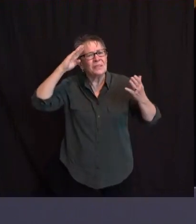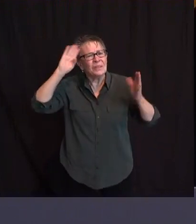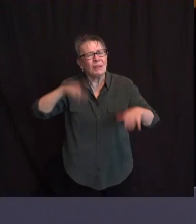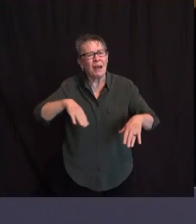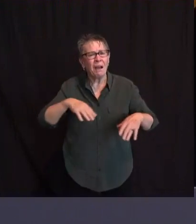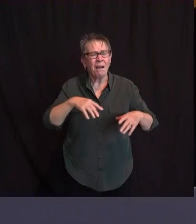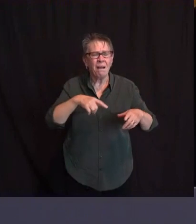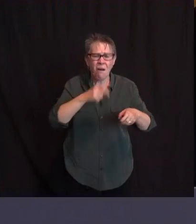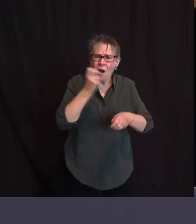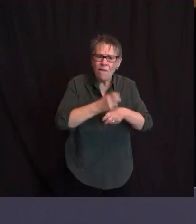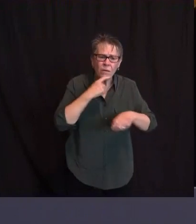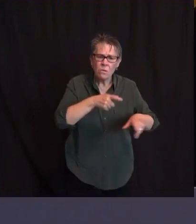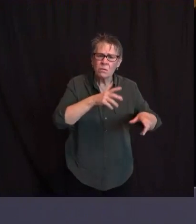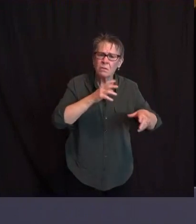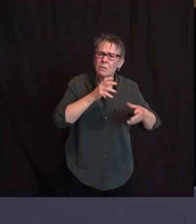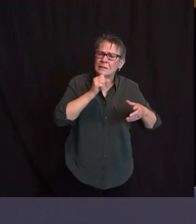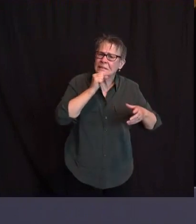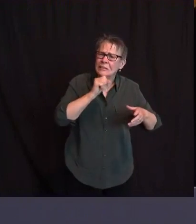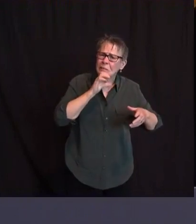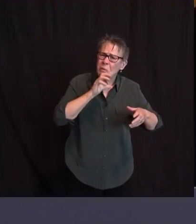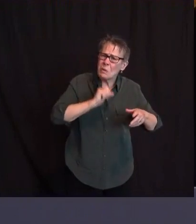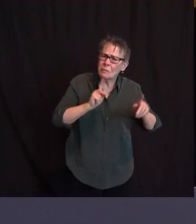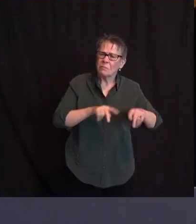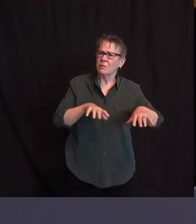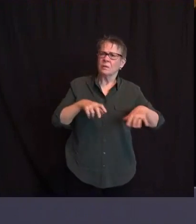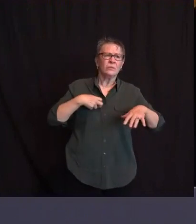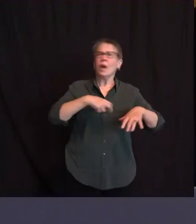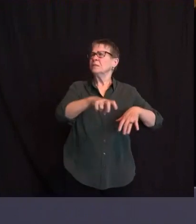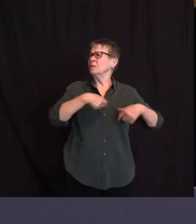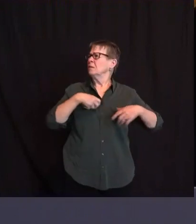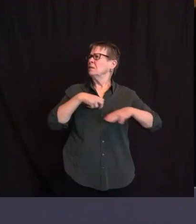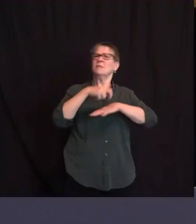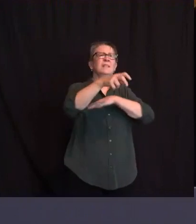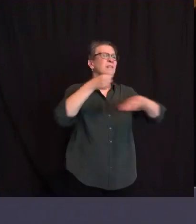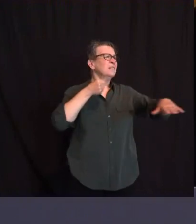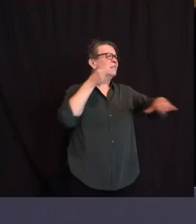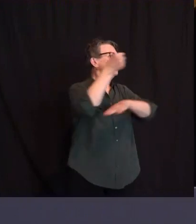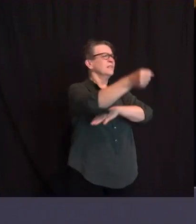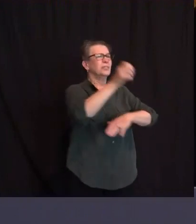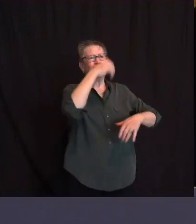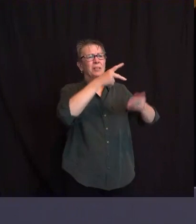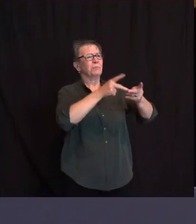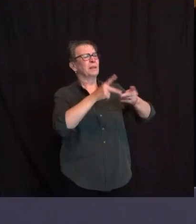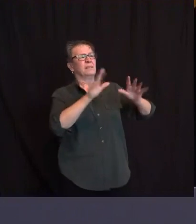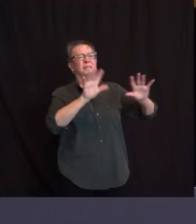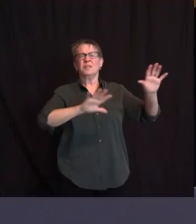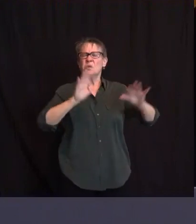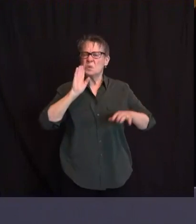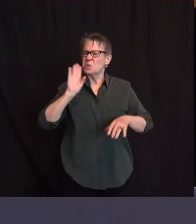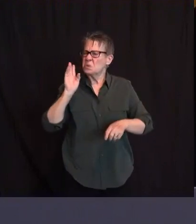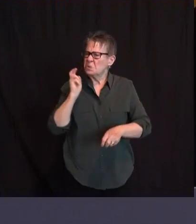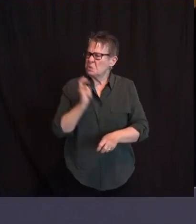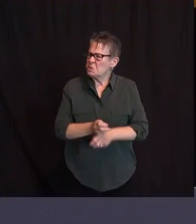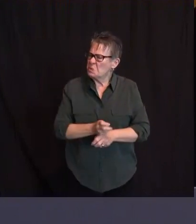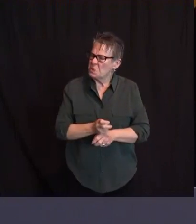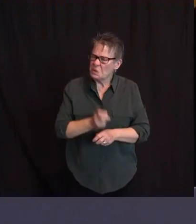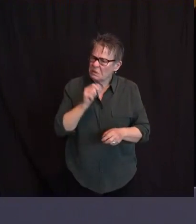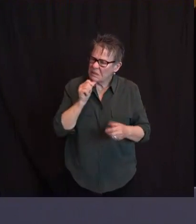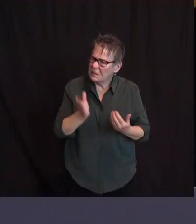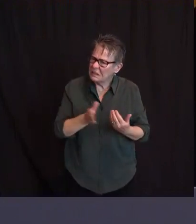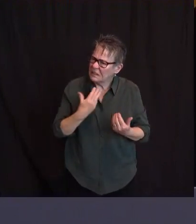been exposed safe, and to ensure that those who are exposed or those who have tested positive get the care